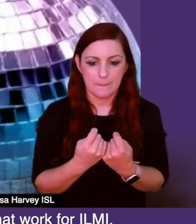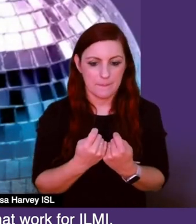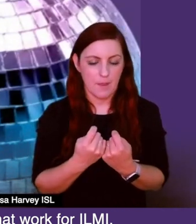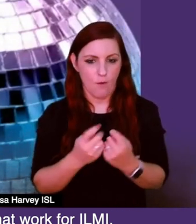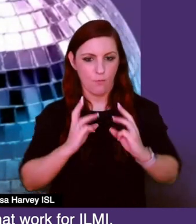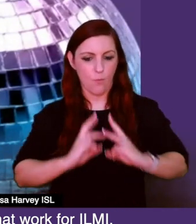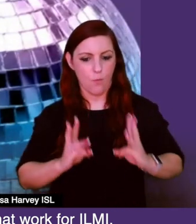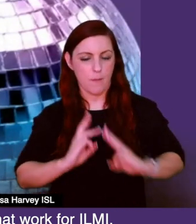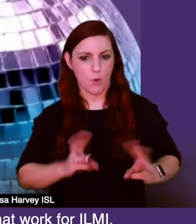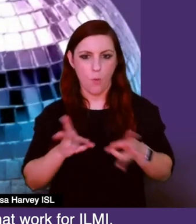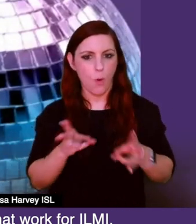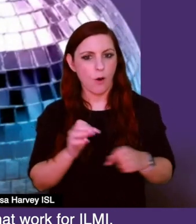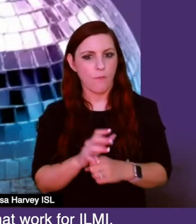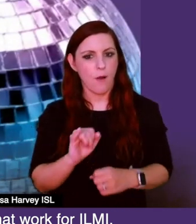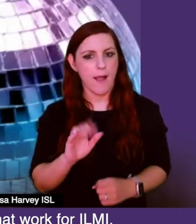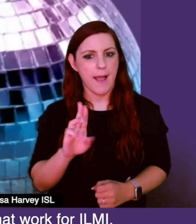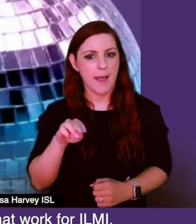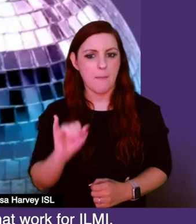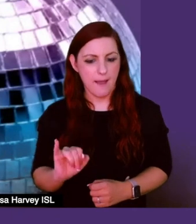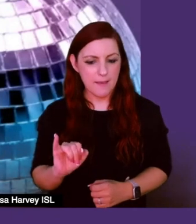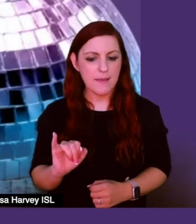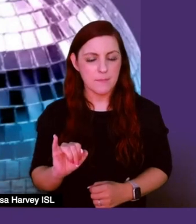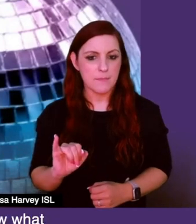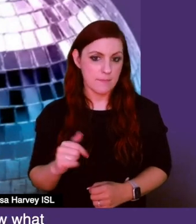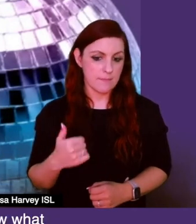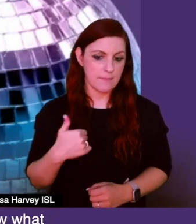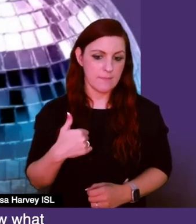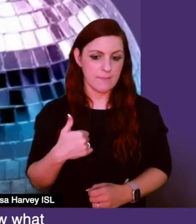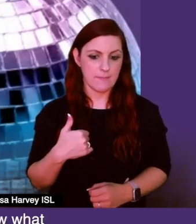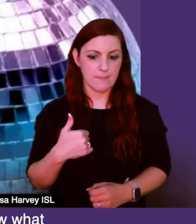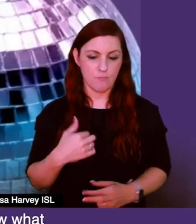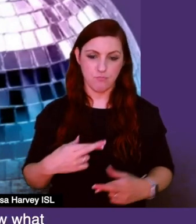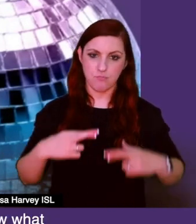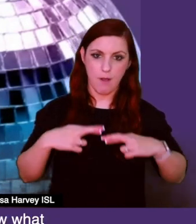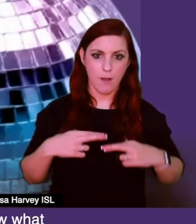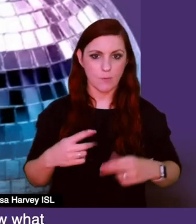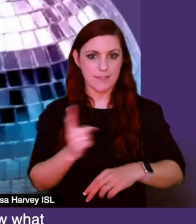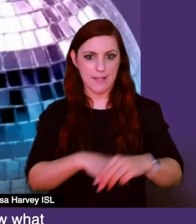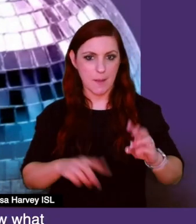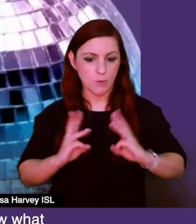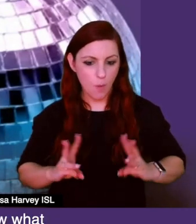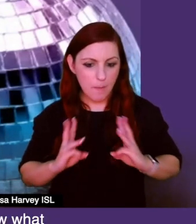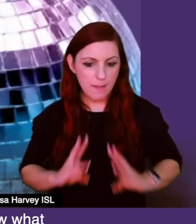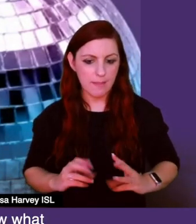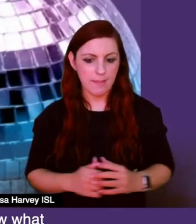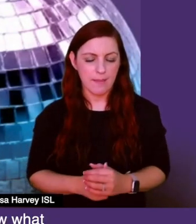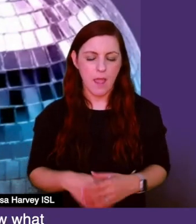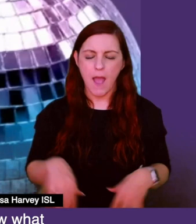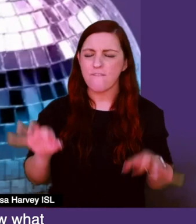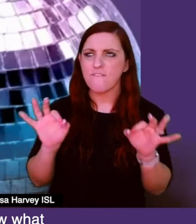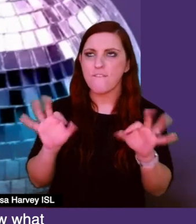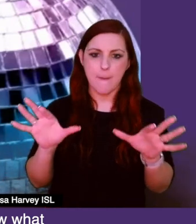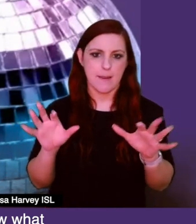of women that work for ILMI, and I'm a proud disabled woman,